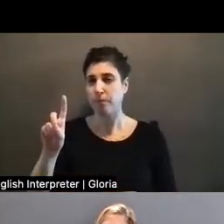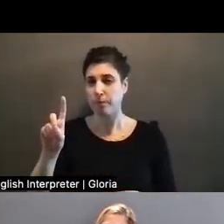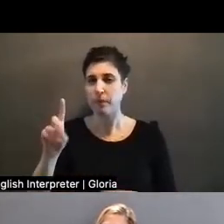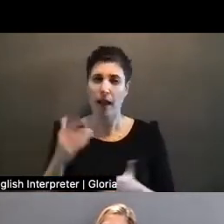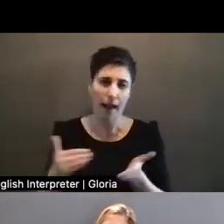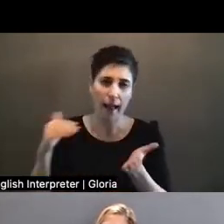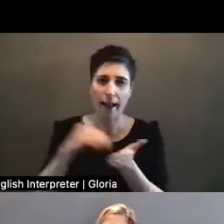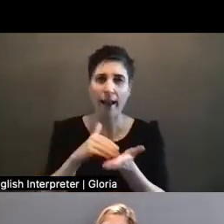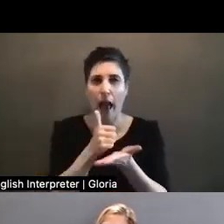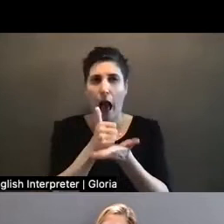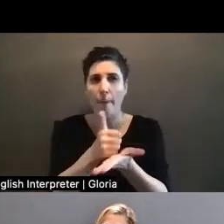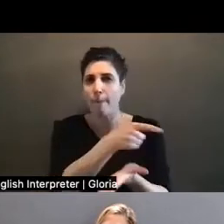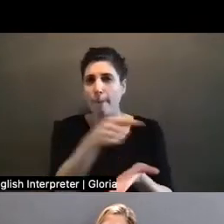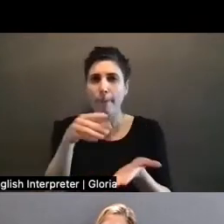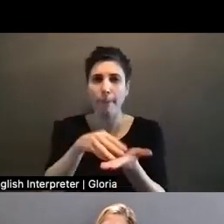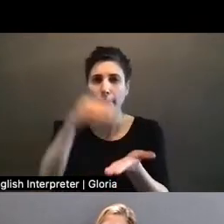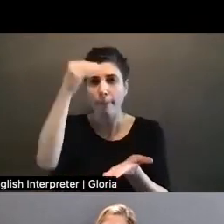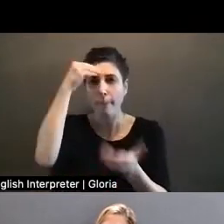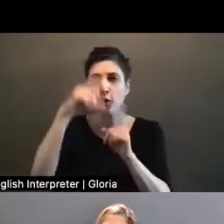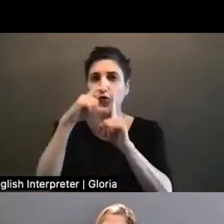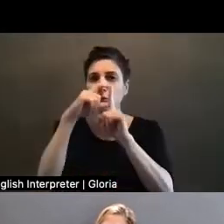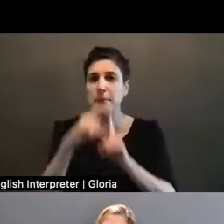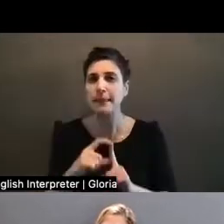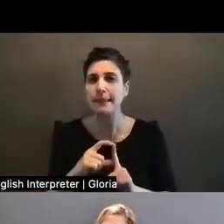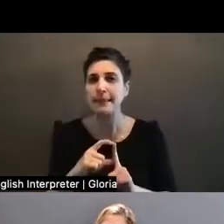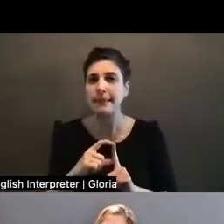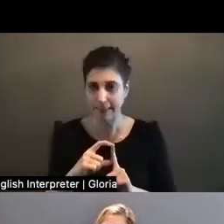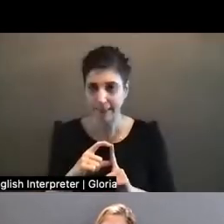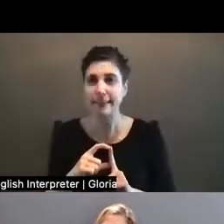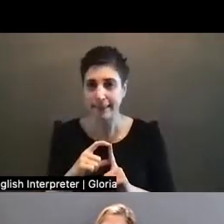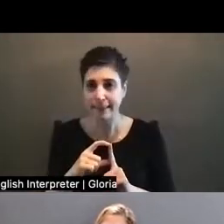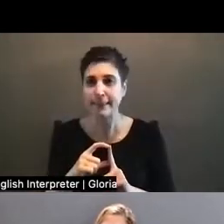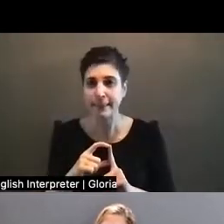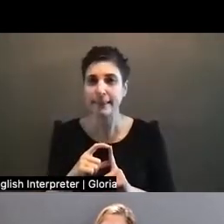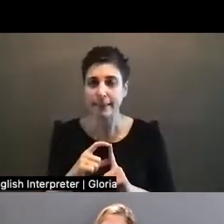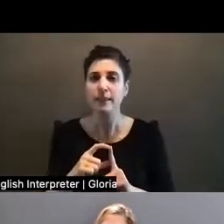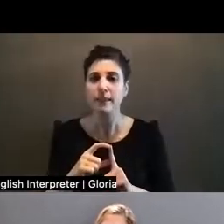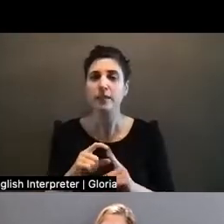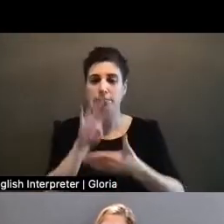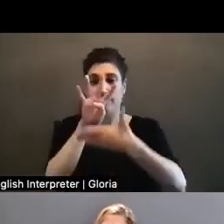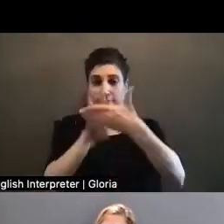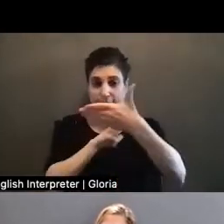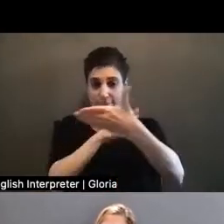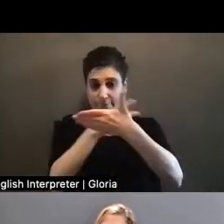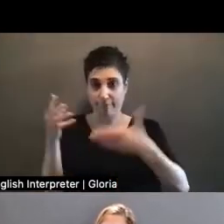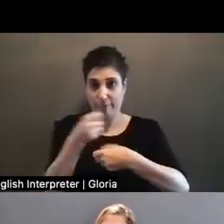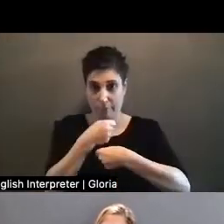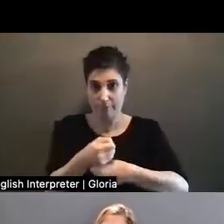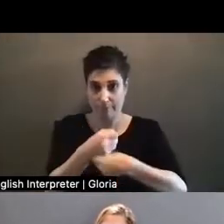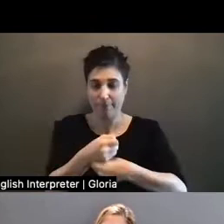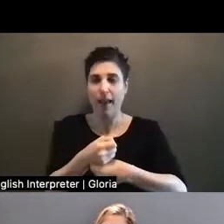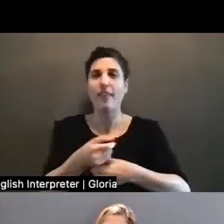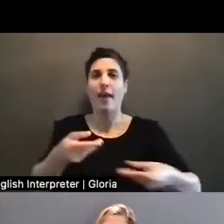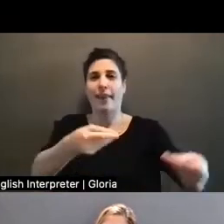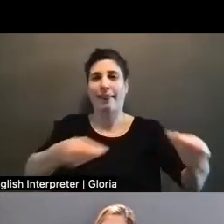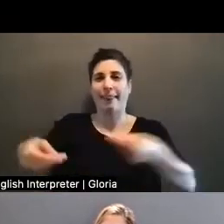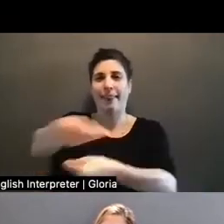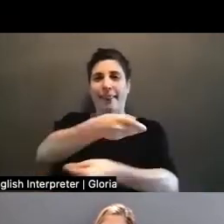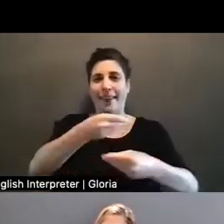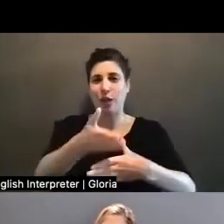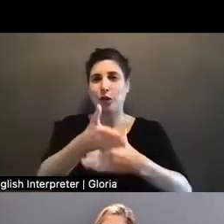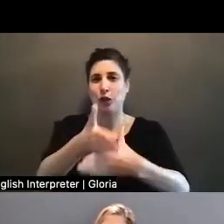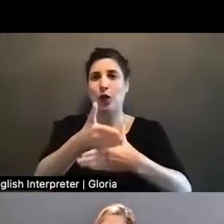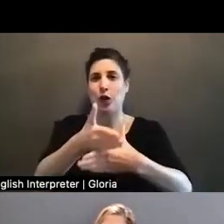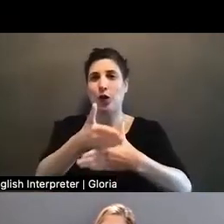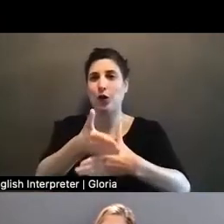terms, practicing that stuff, creating that crossword, and then they can share their crosswords with each other, teaching them how to